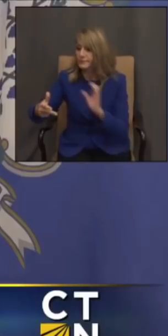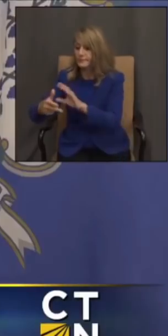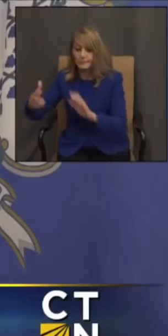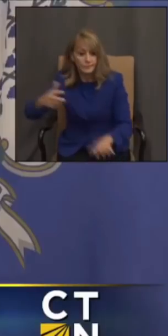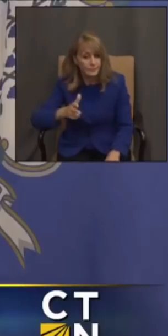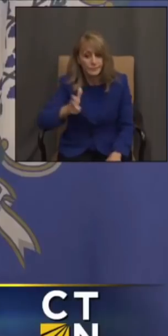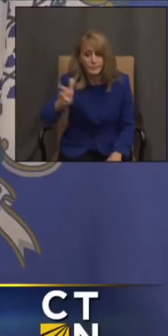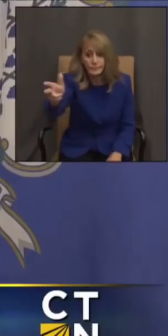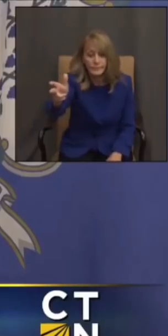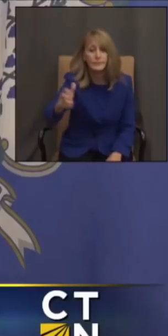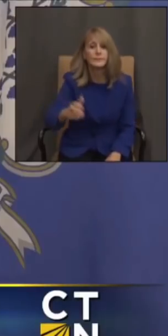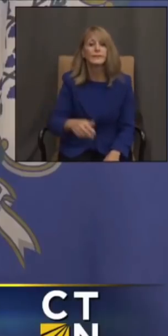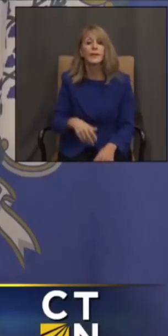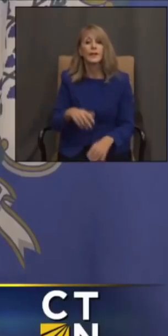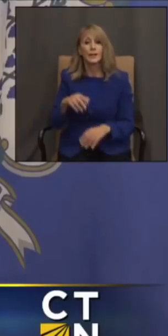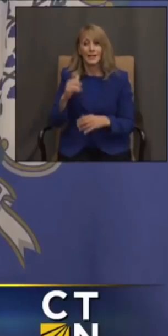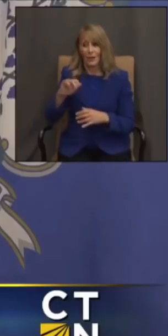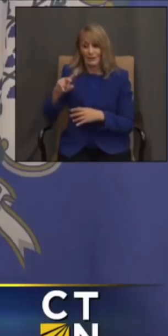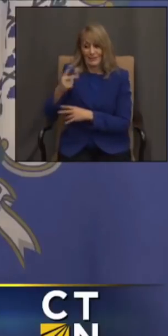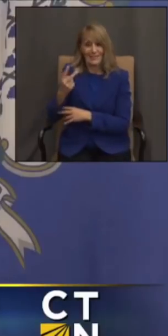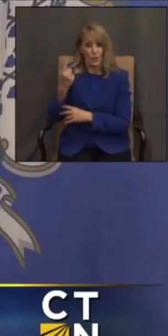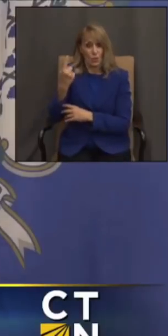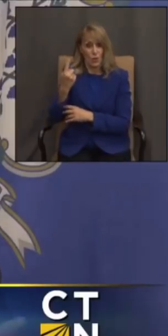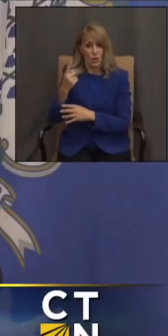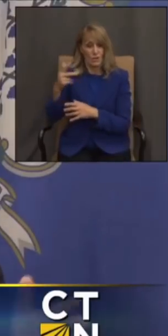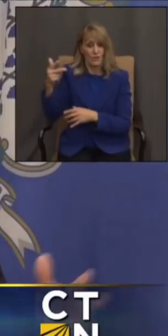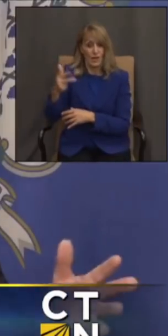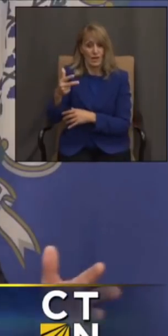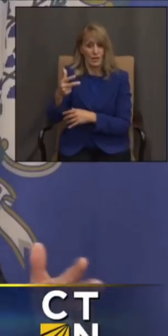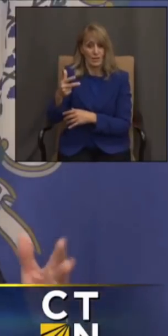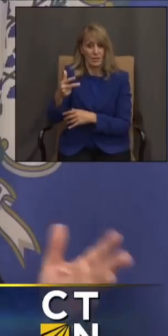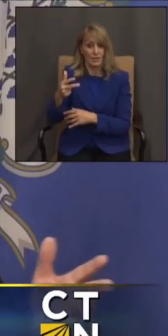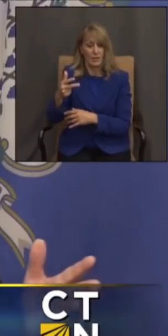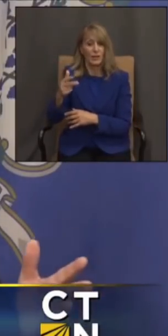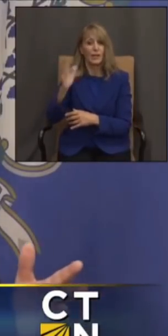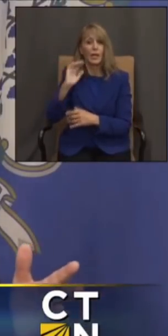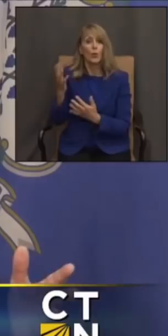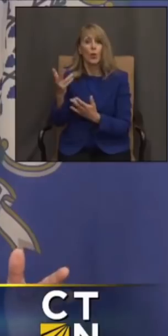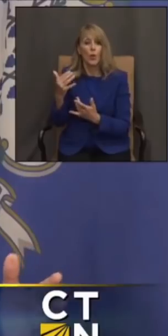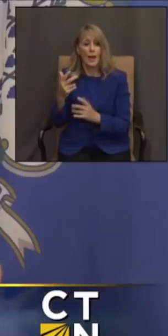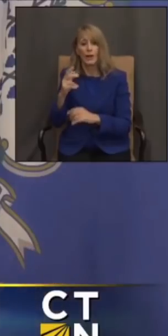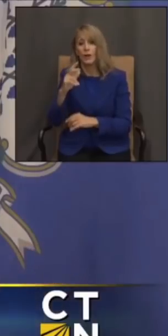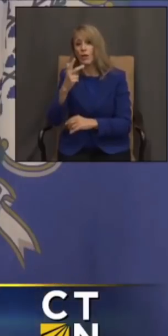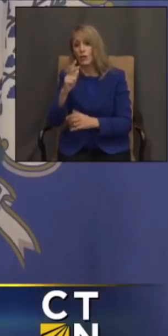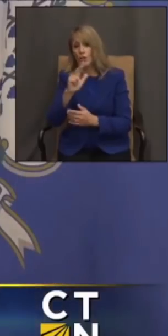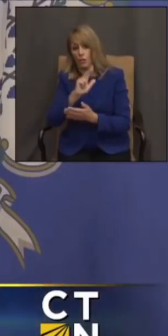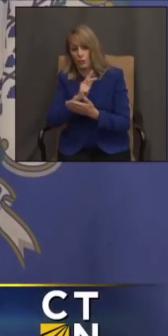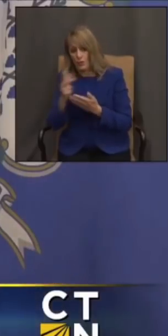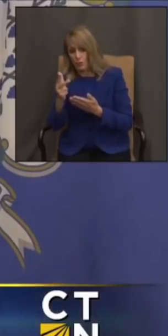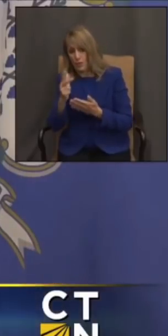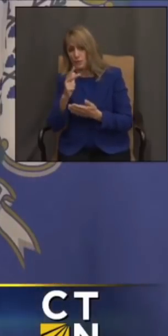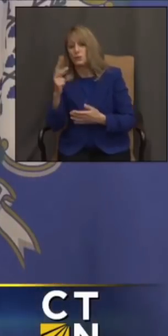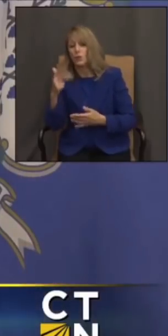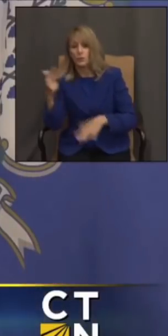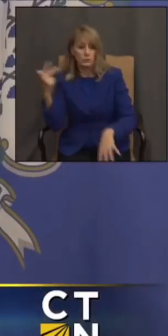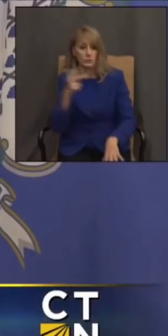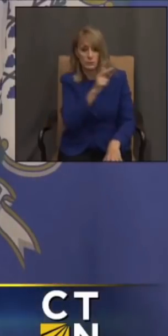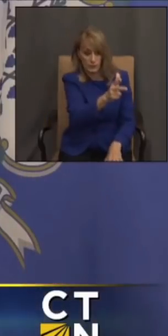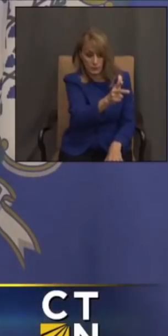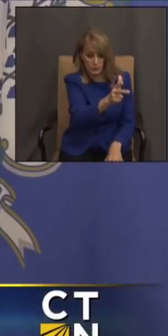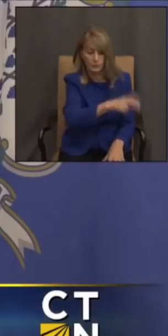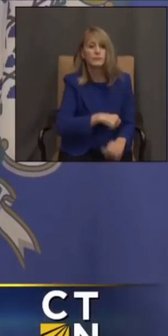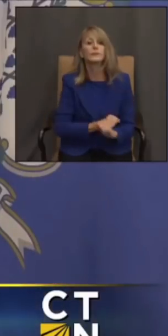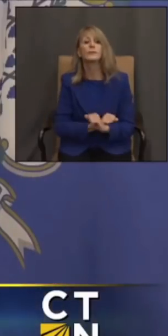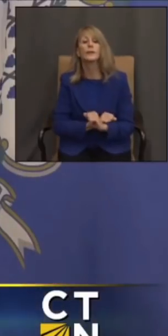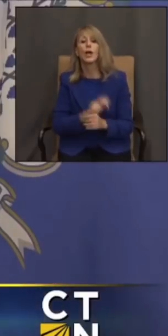van. And that second mobile van, you know what it's going to do? Go 3 weeks later after the first mobile van went through so you can get your second shot.